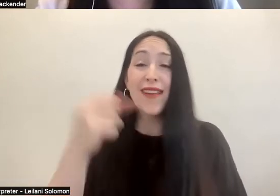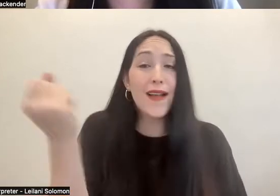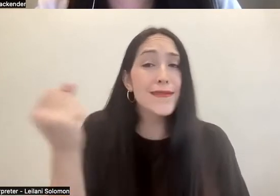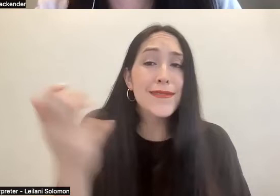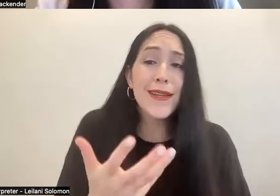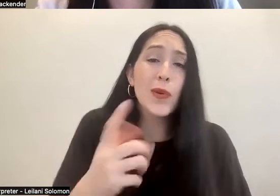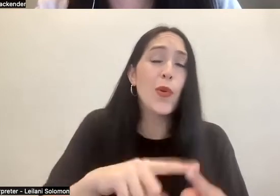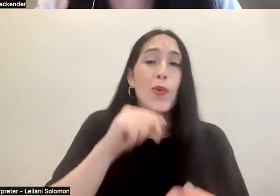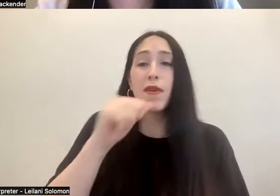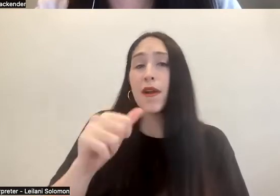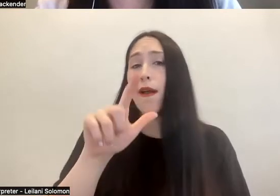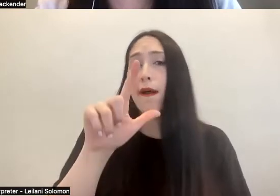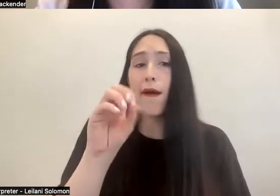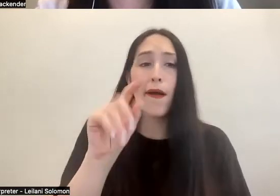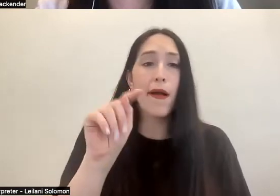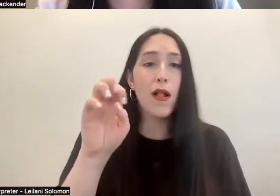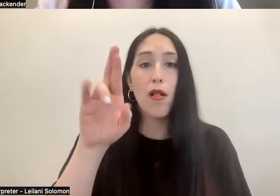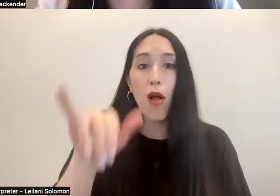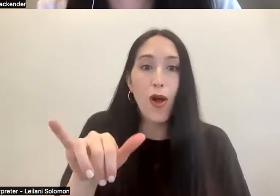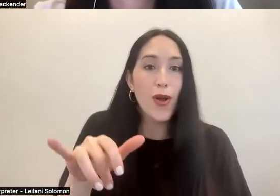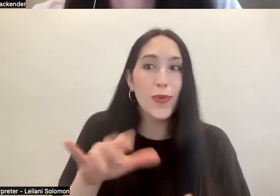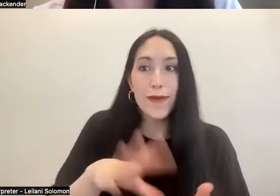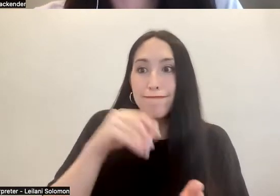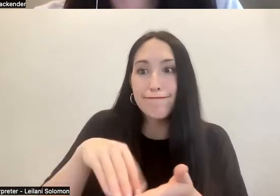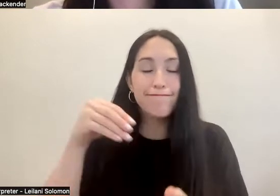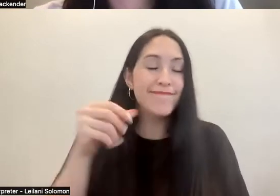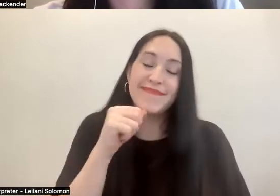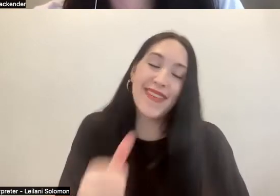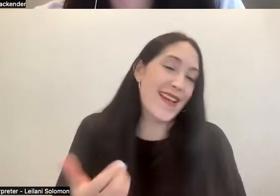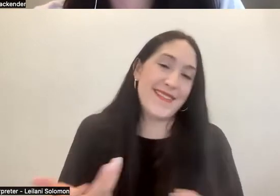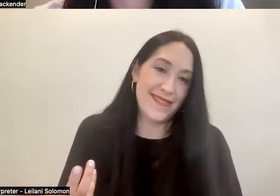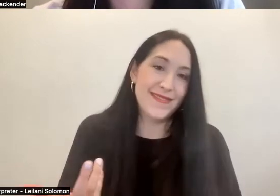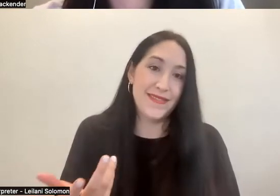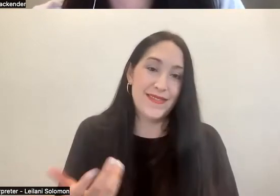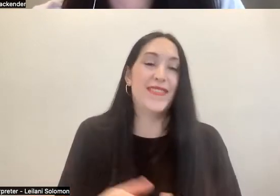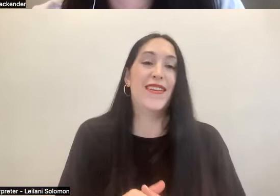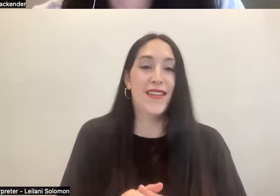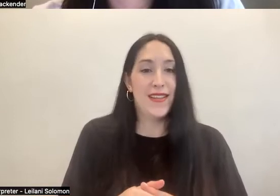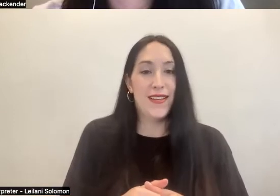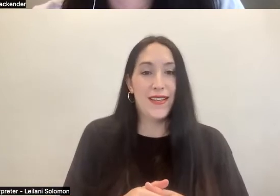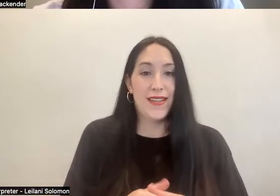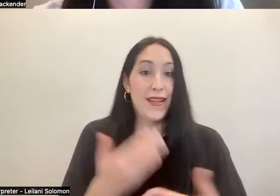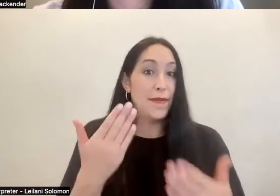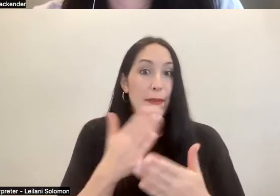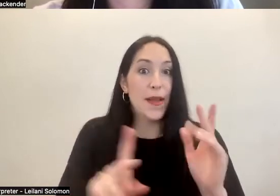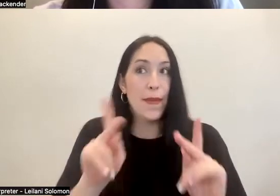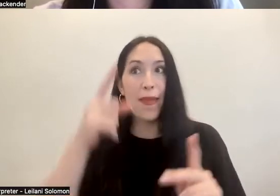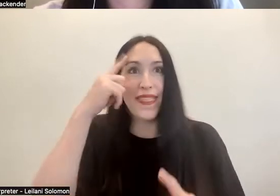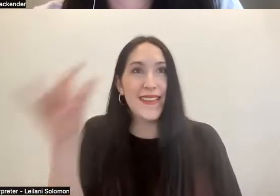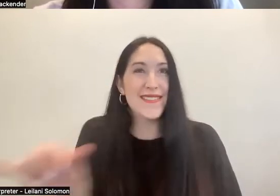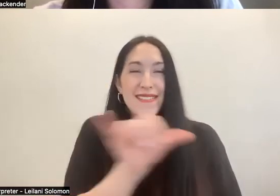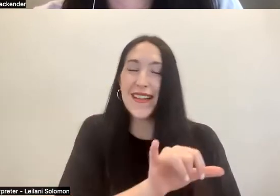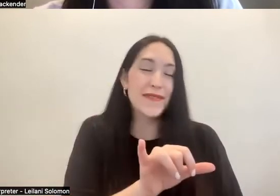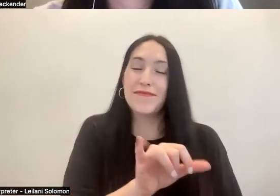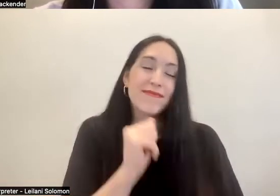Perhaps some people might consider the stock market in those similar terms. But please know that investing